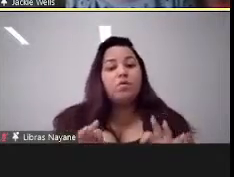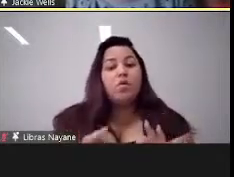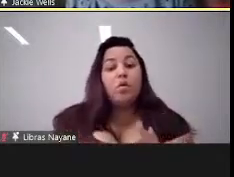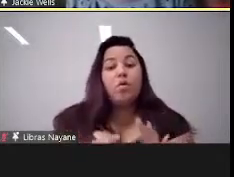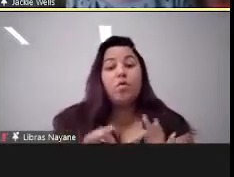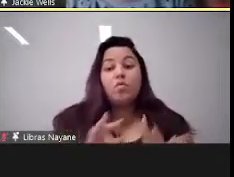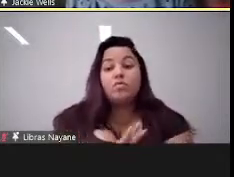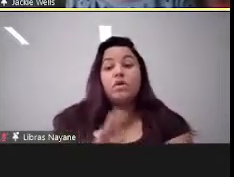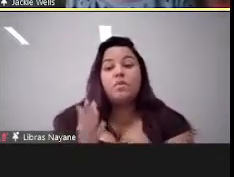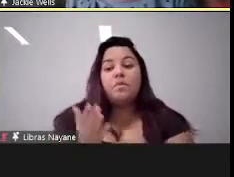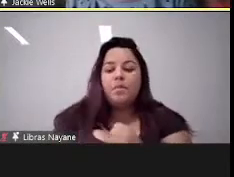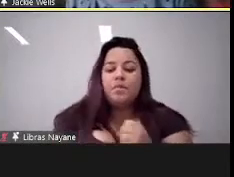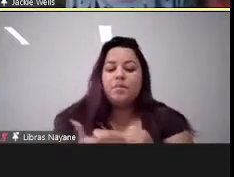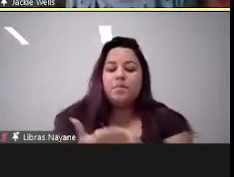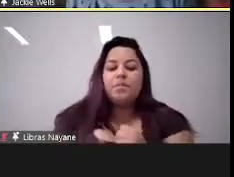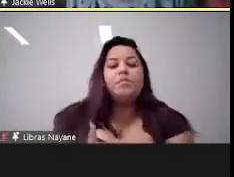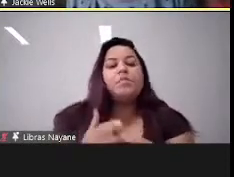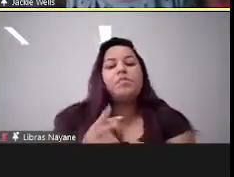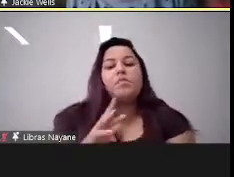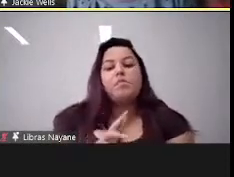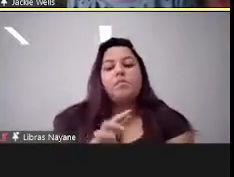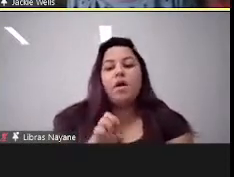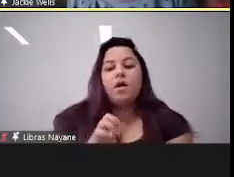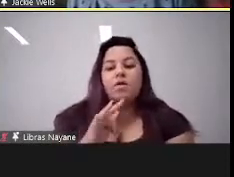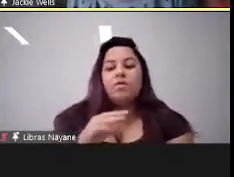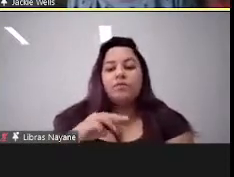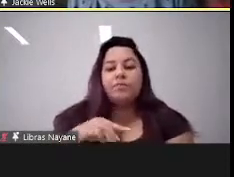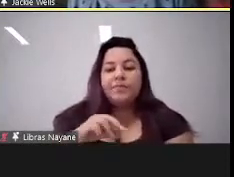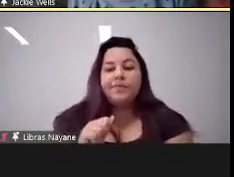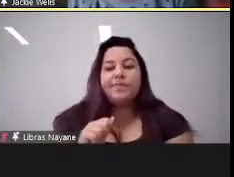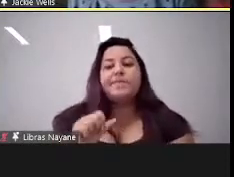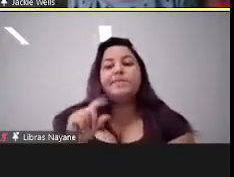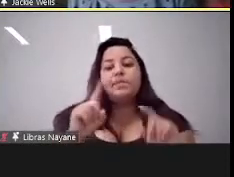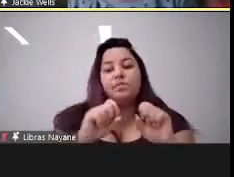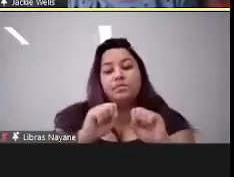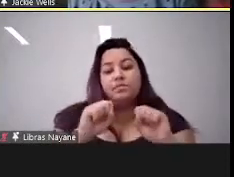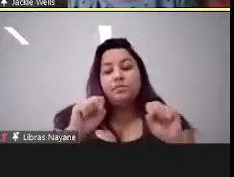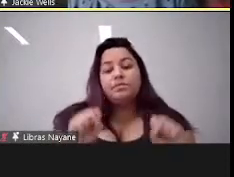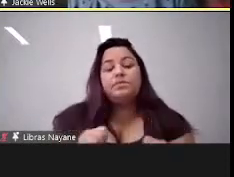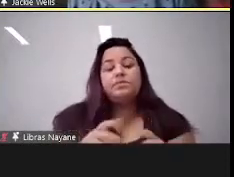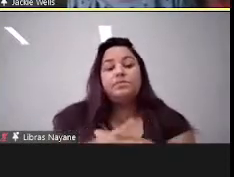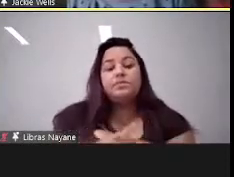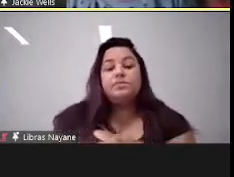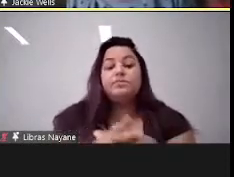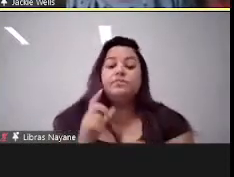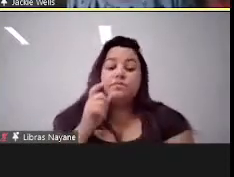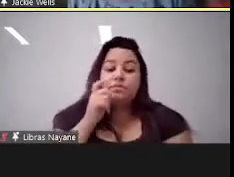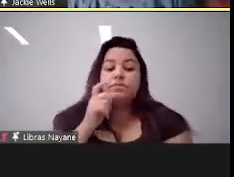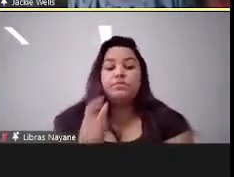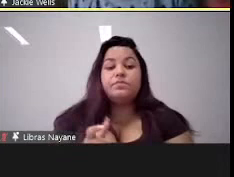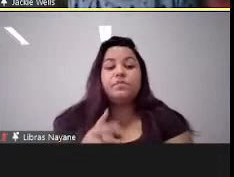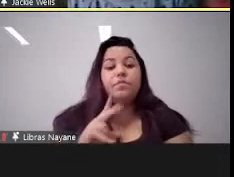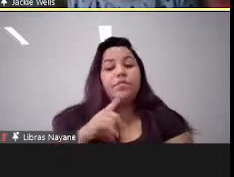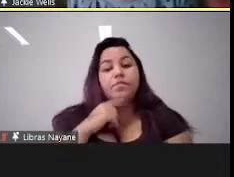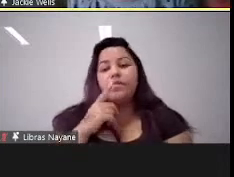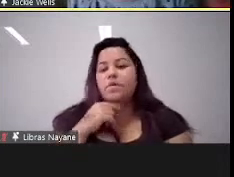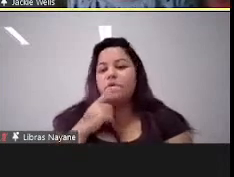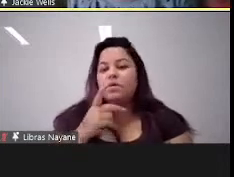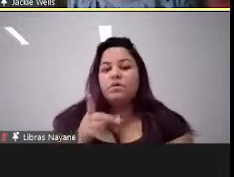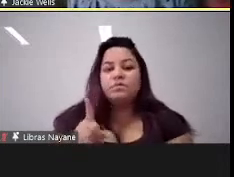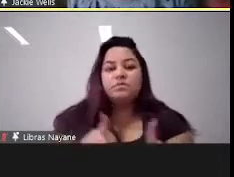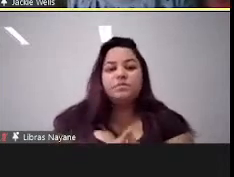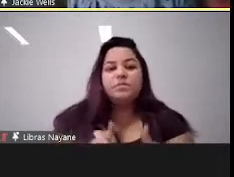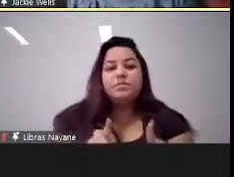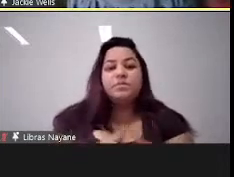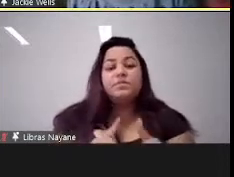not be in anyone's interests. And to date, thankfully, the government in the UK appears to agree with this